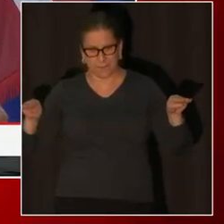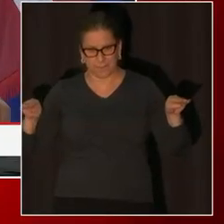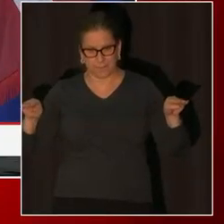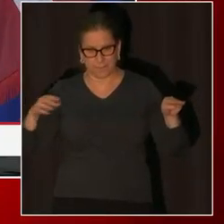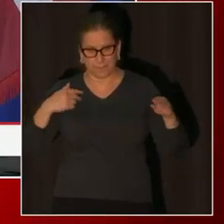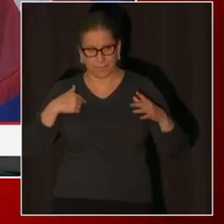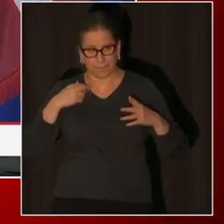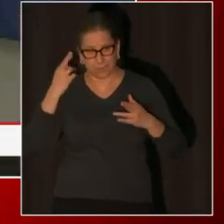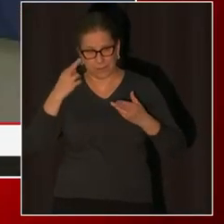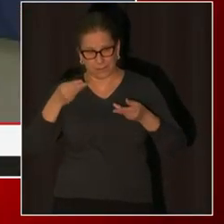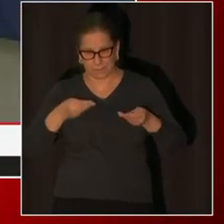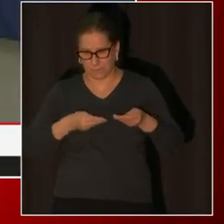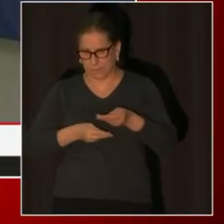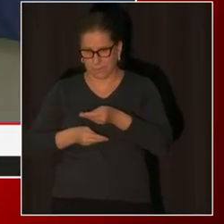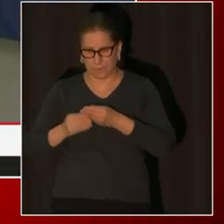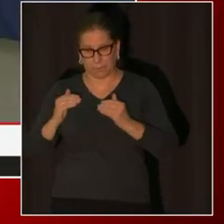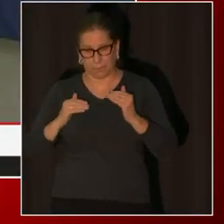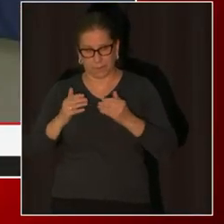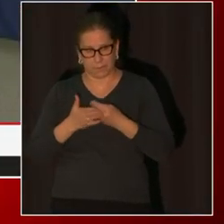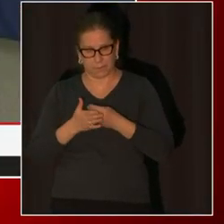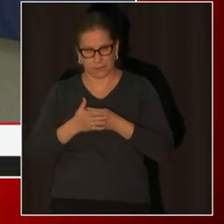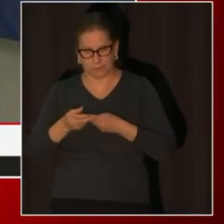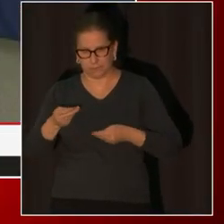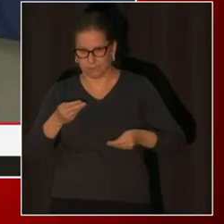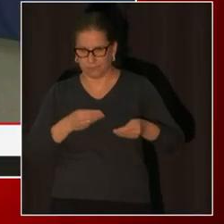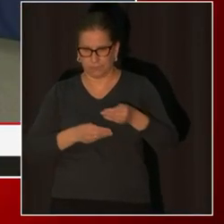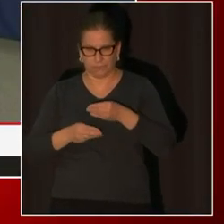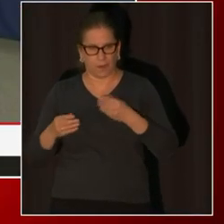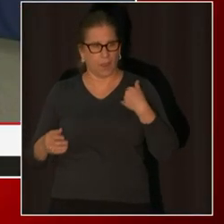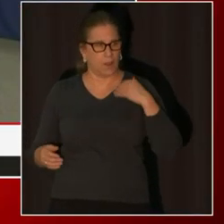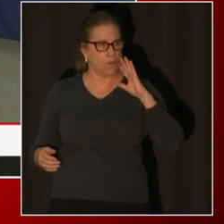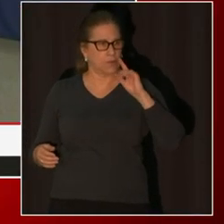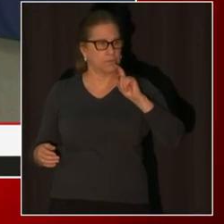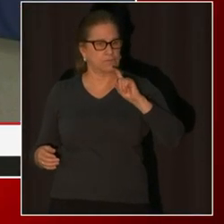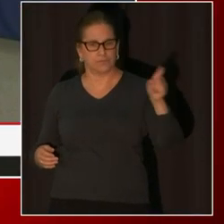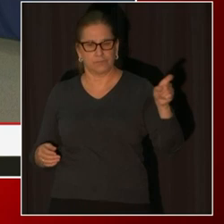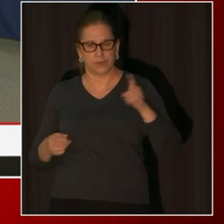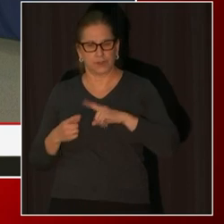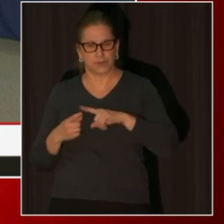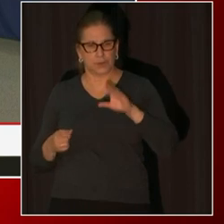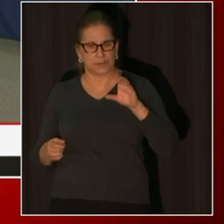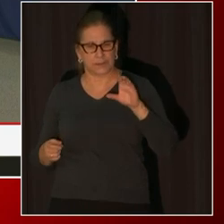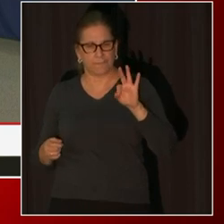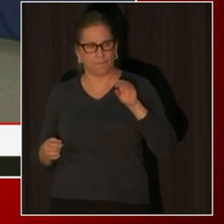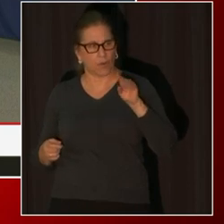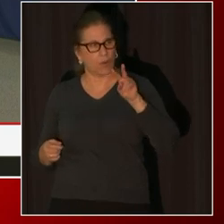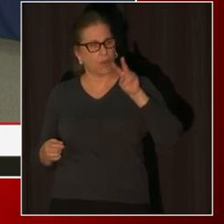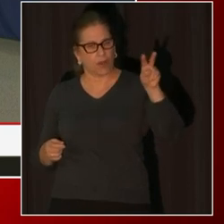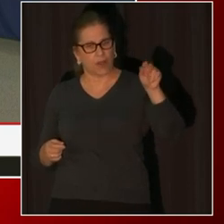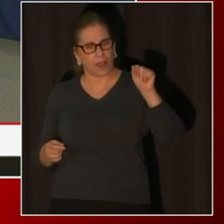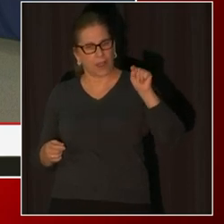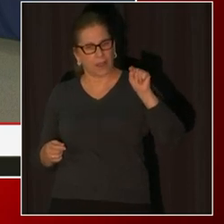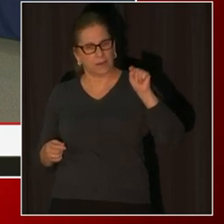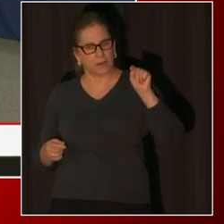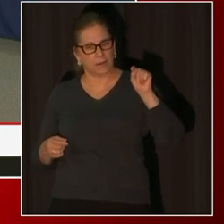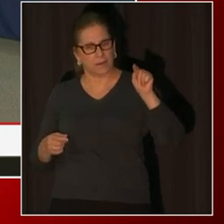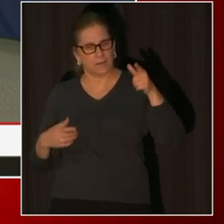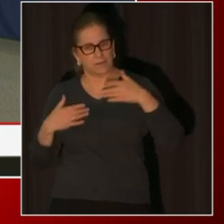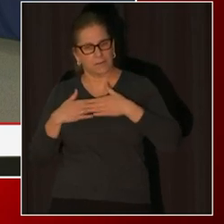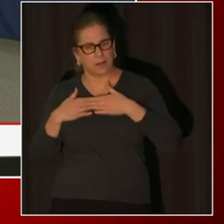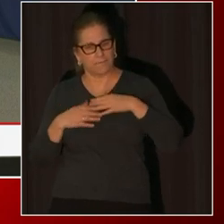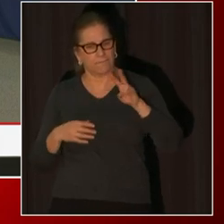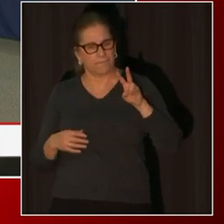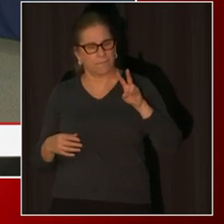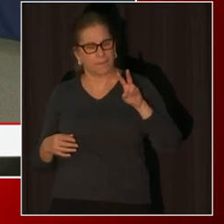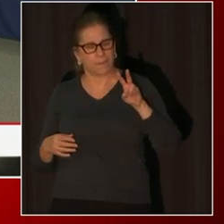Jeff. Yes, just to follow up on that. So if you look in the volume 1 of the book that's online, you'll see the financial plan in the